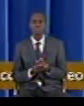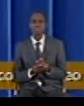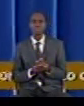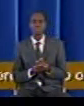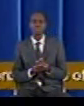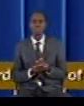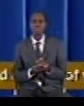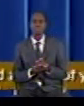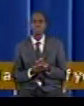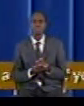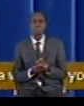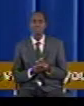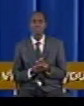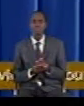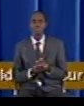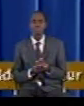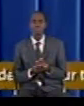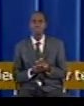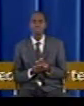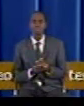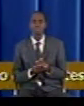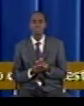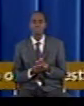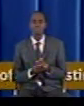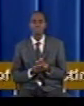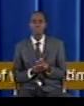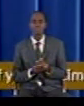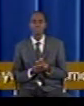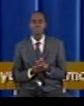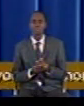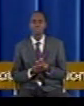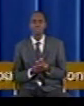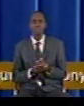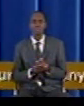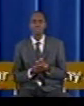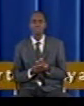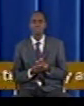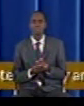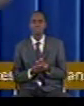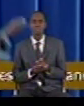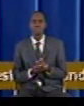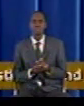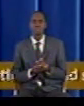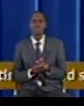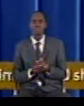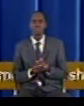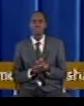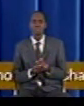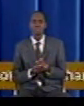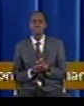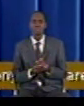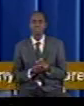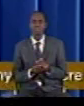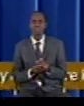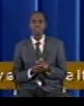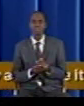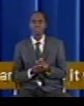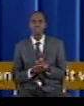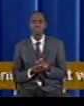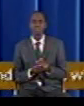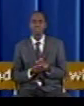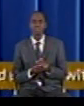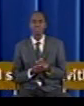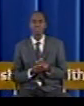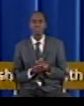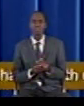demtu mama mba mkwe mte duwa zan church deeper life nye mo kiwa